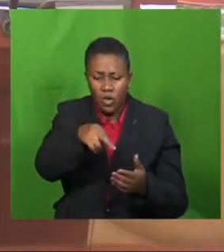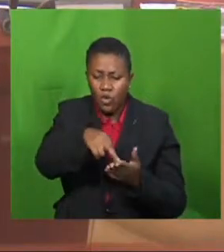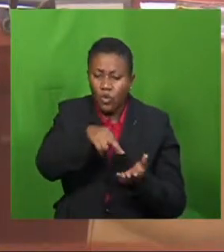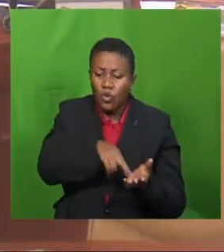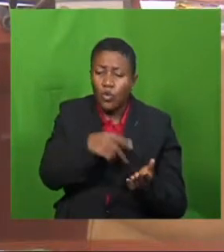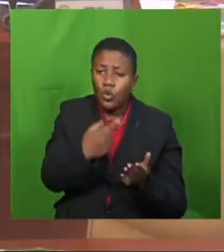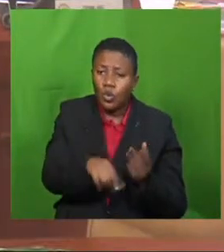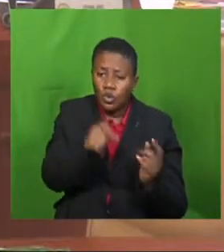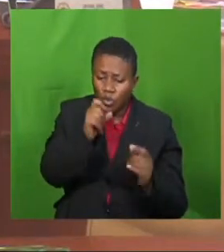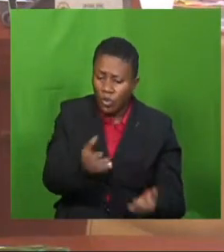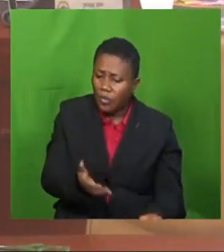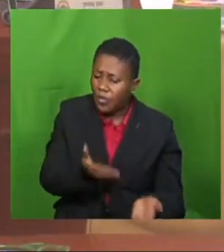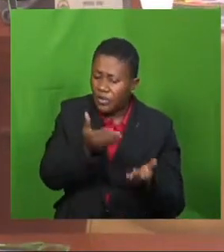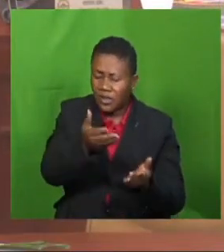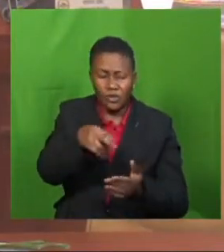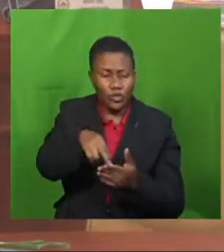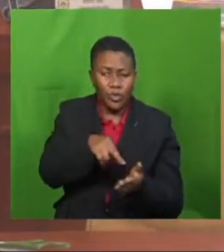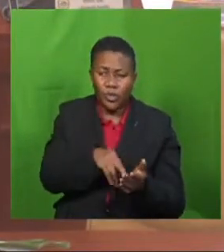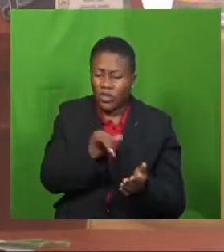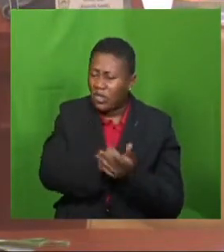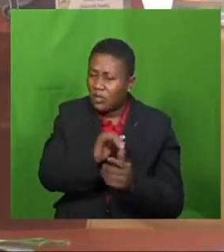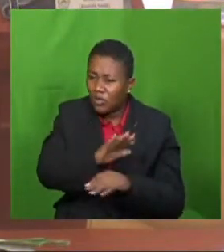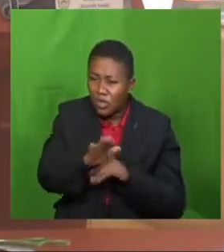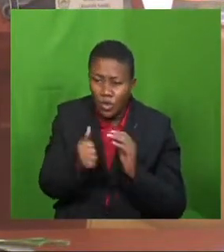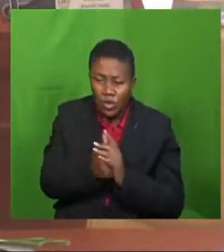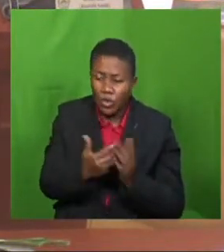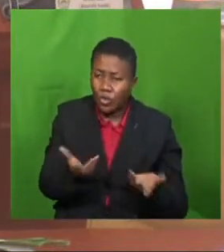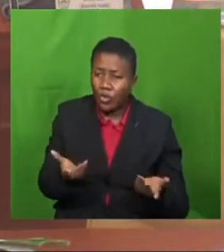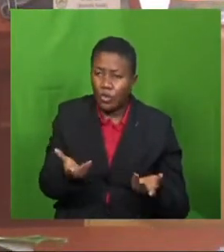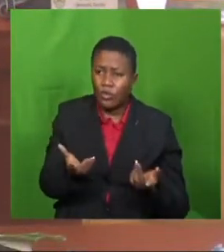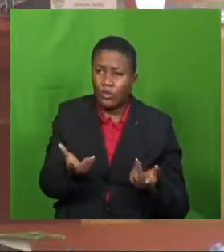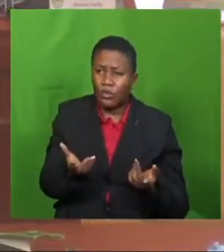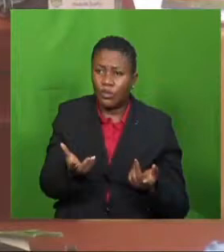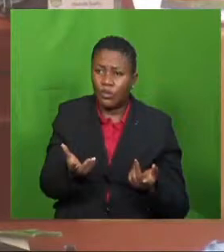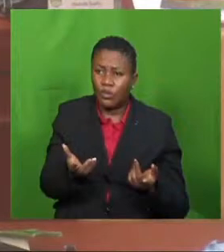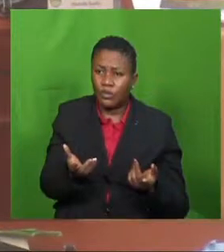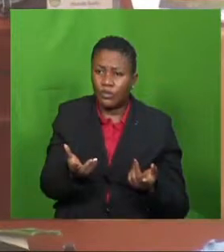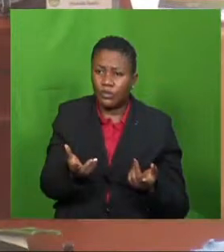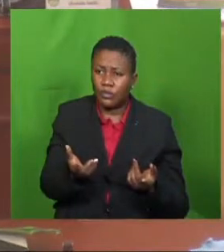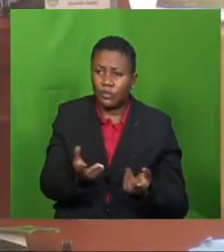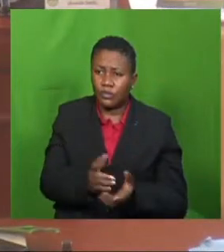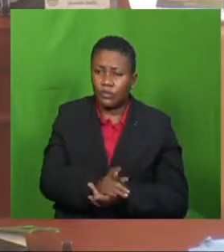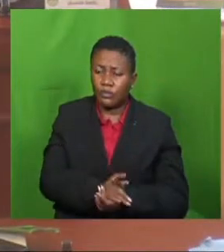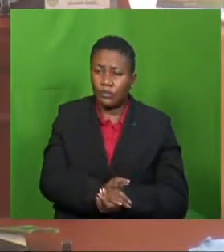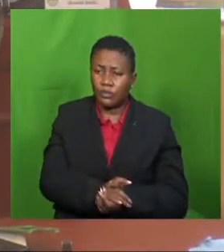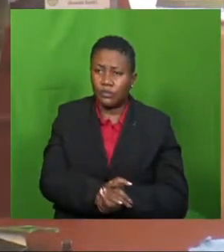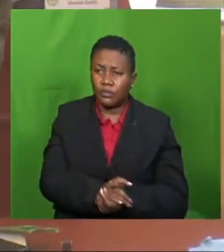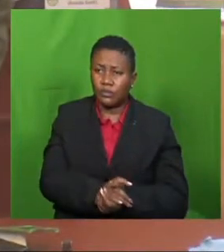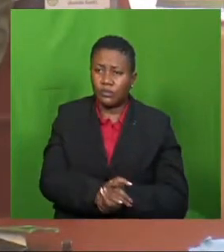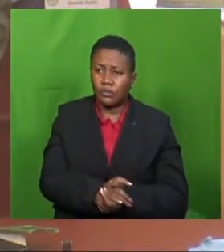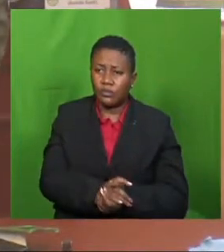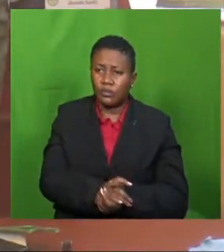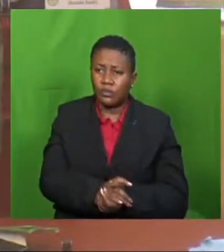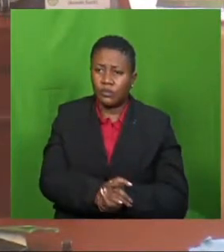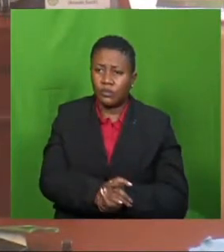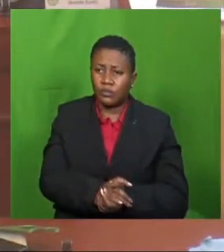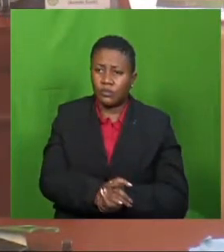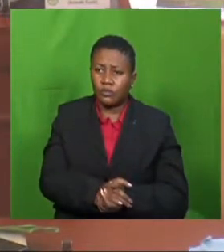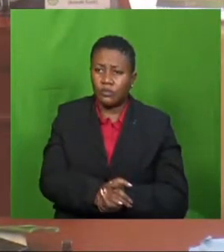report. So he should read the report as written. Mr. Speaker.